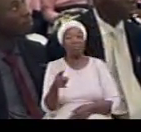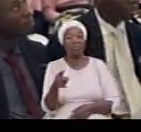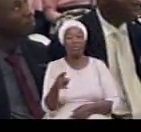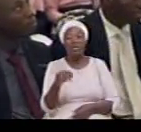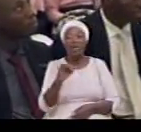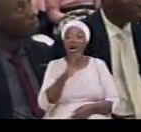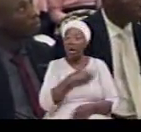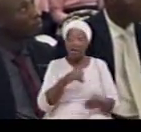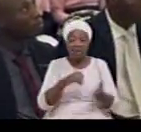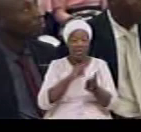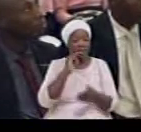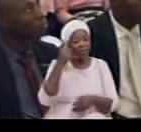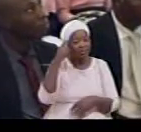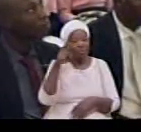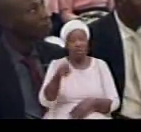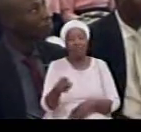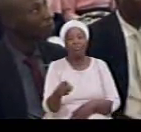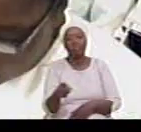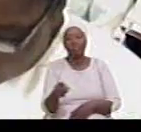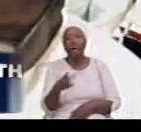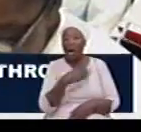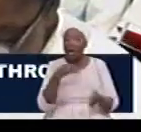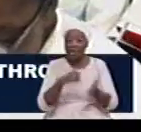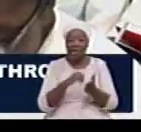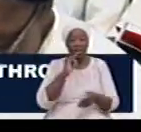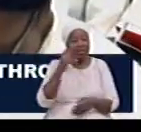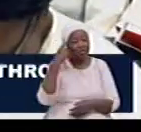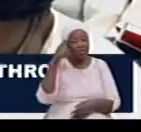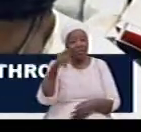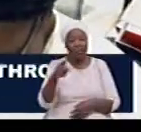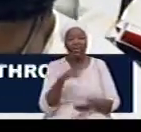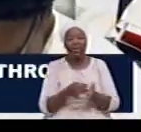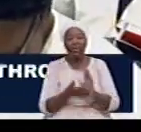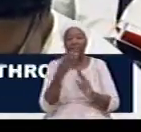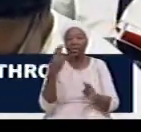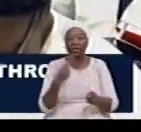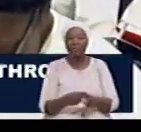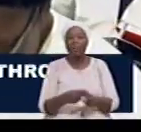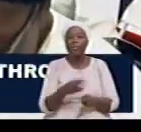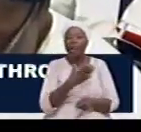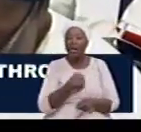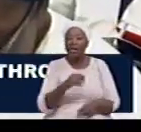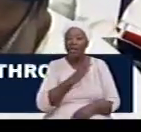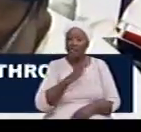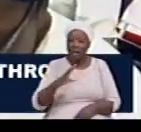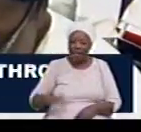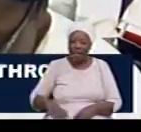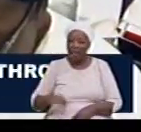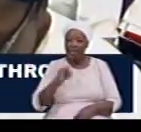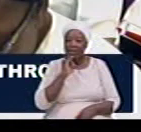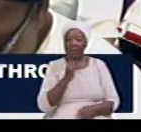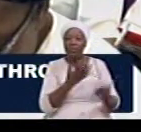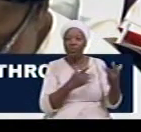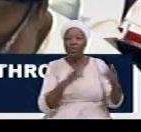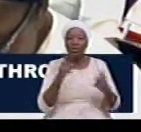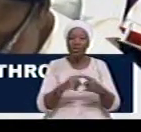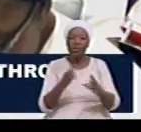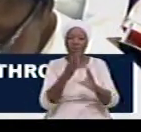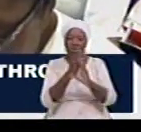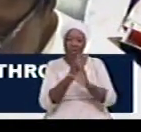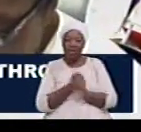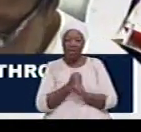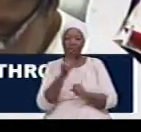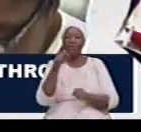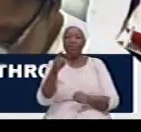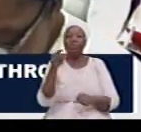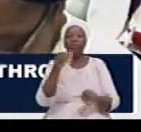you. And it's for you. And Christ is waiting to receive you in